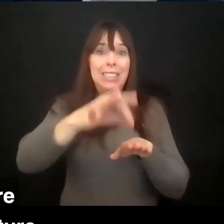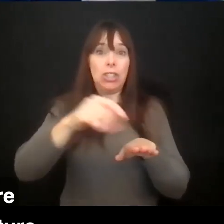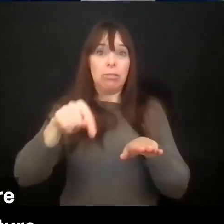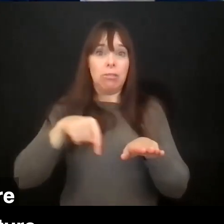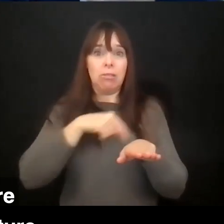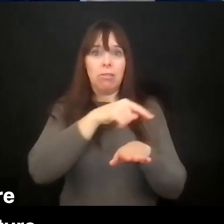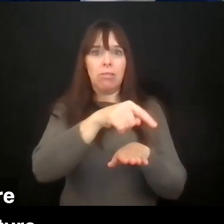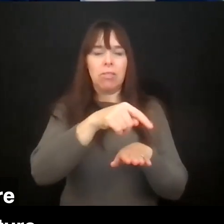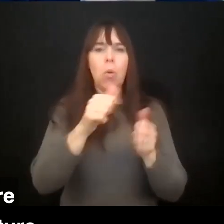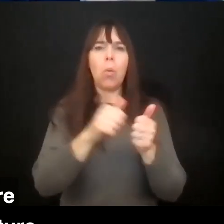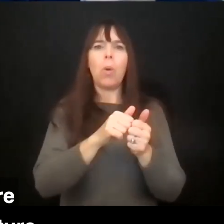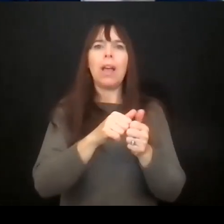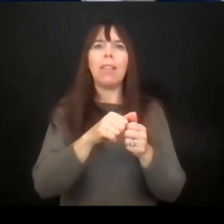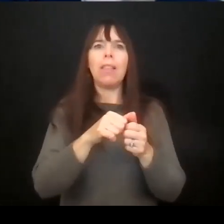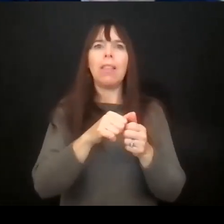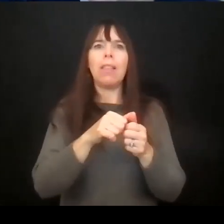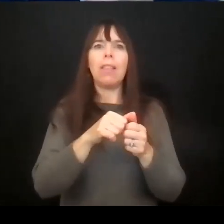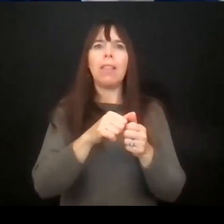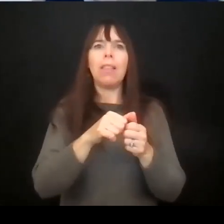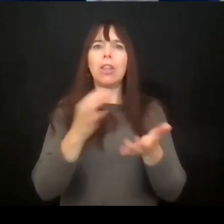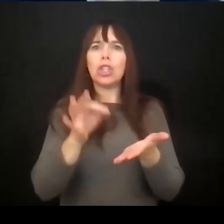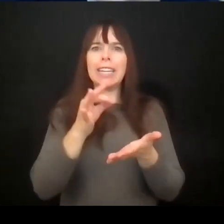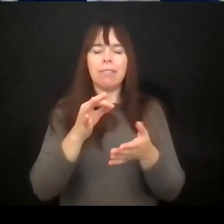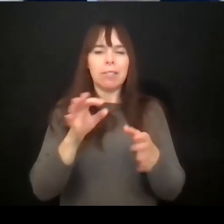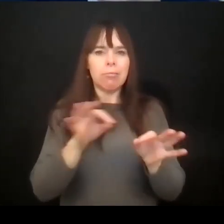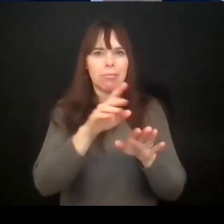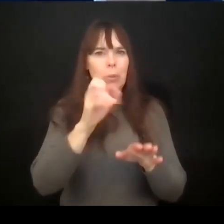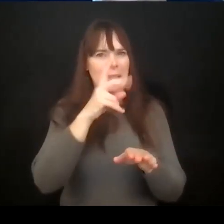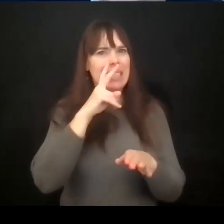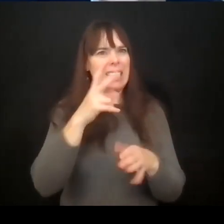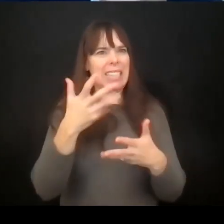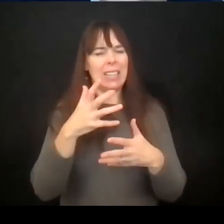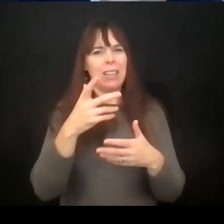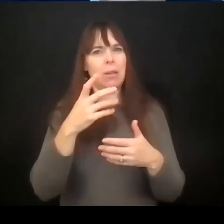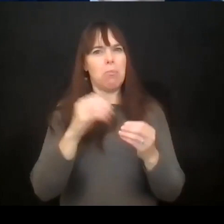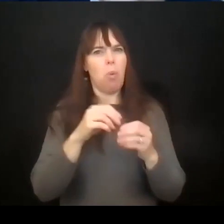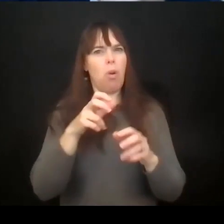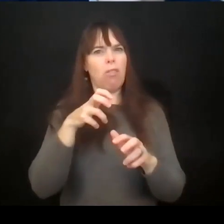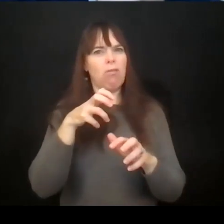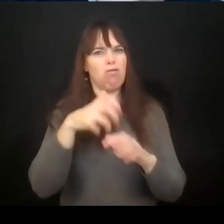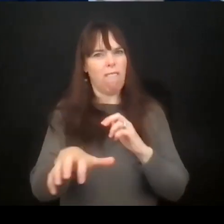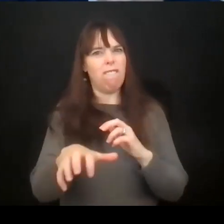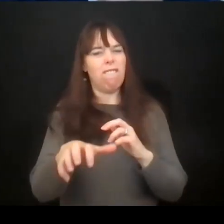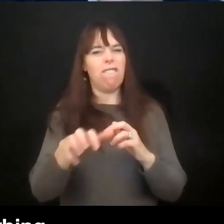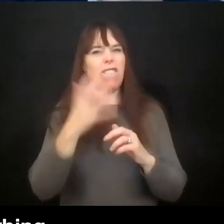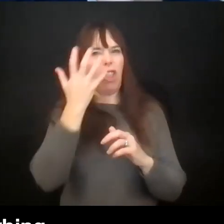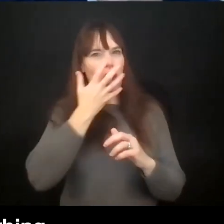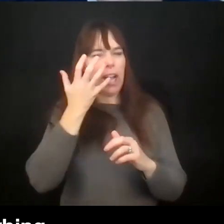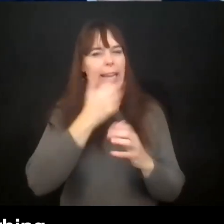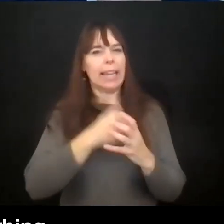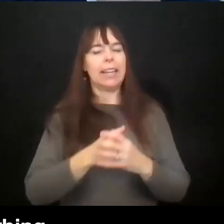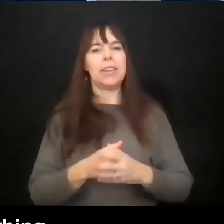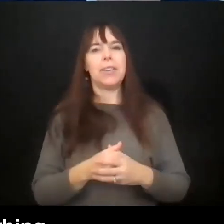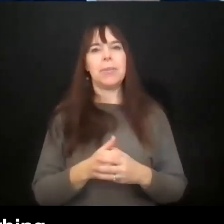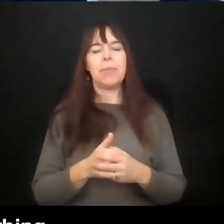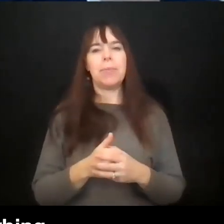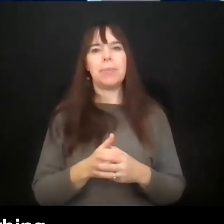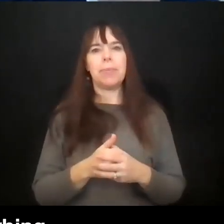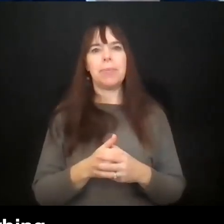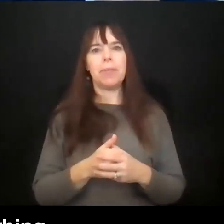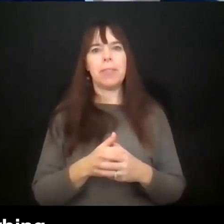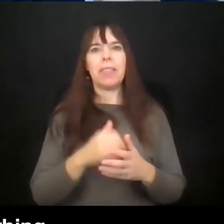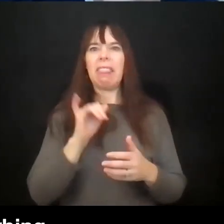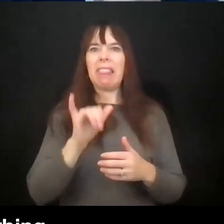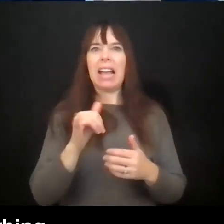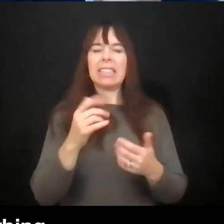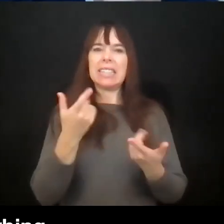with surgical suture. So there's a roughness to this that is